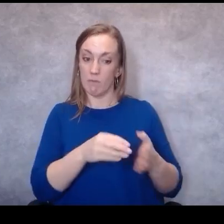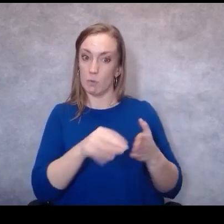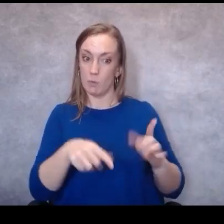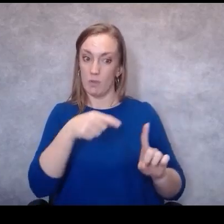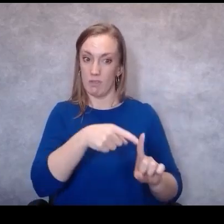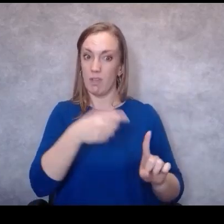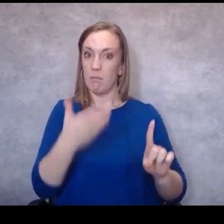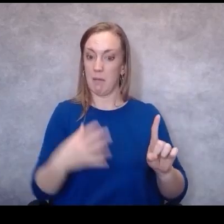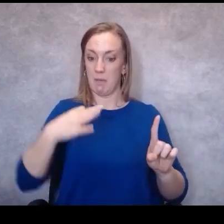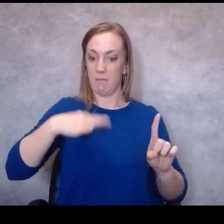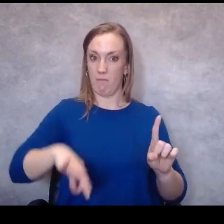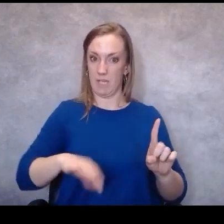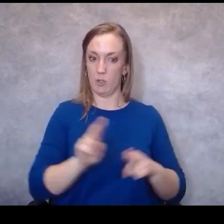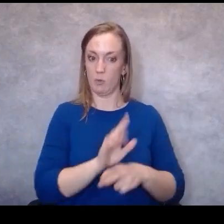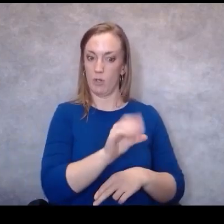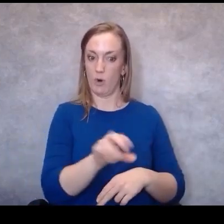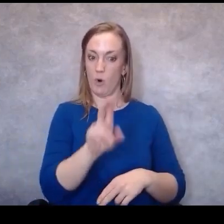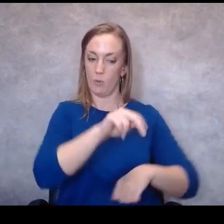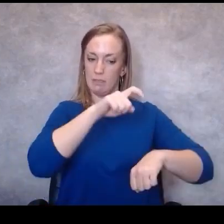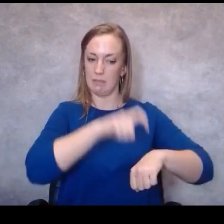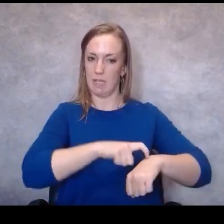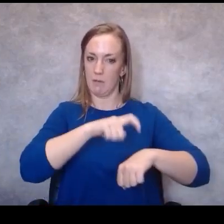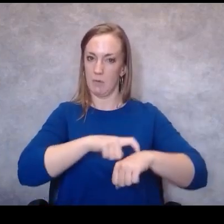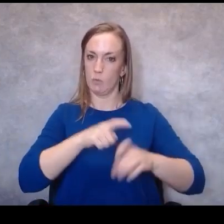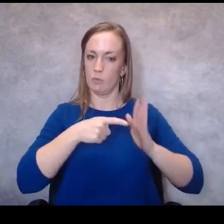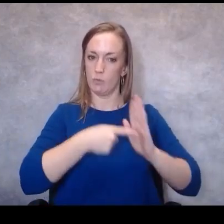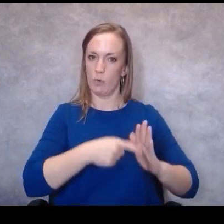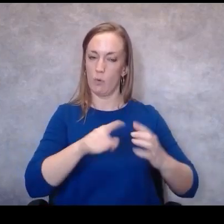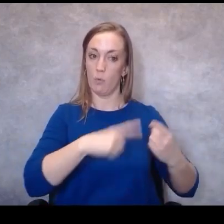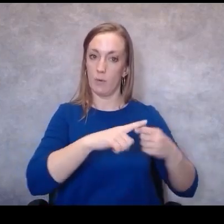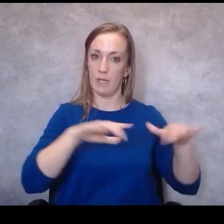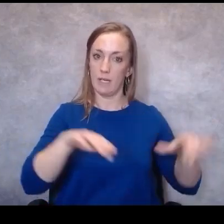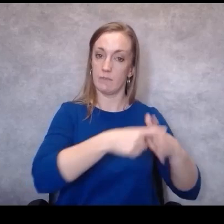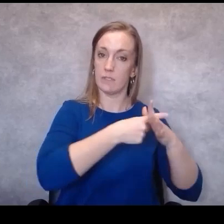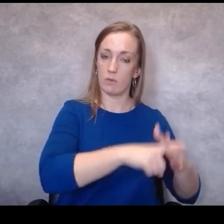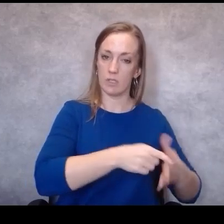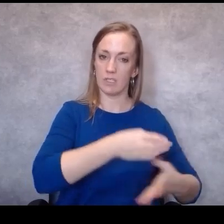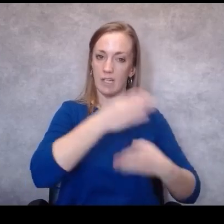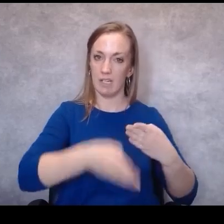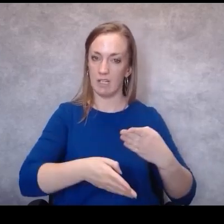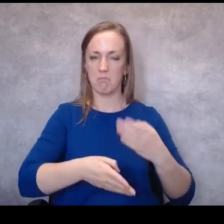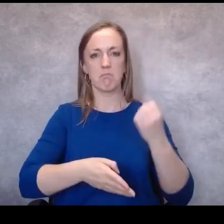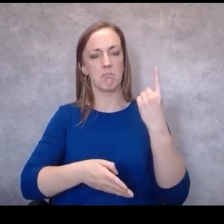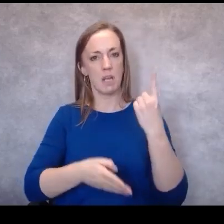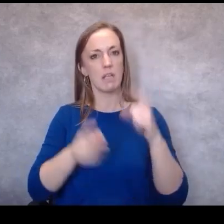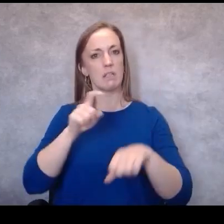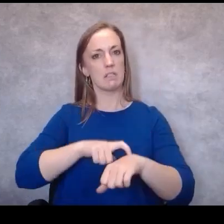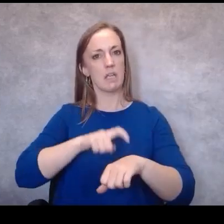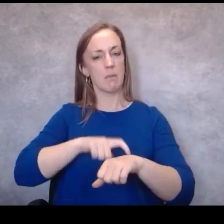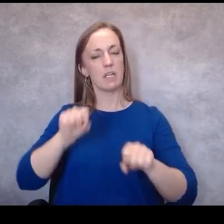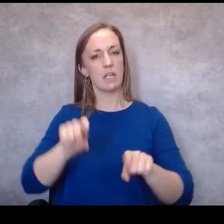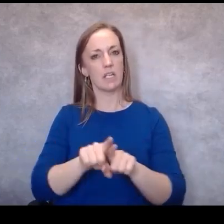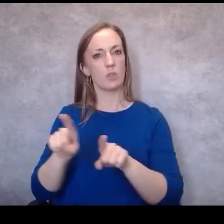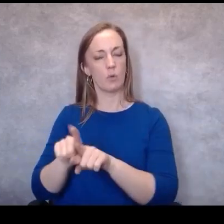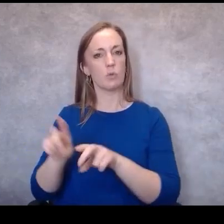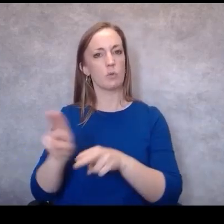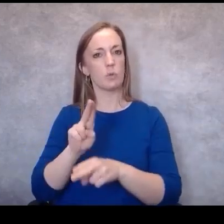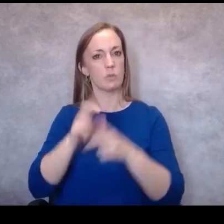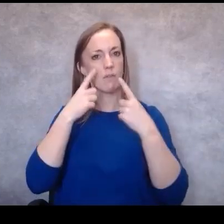from a personal timer to show when an activity will begin or end, timers can also be used effectively with a whole